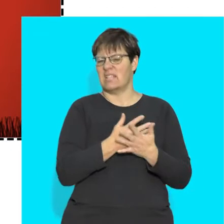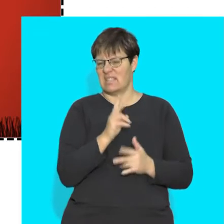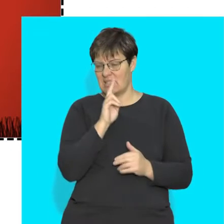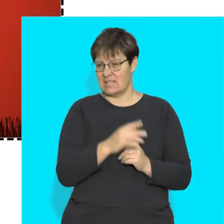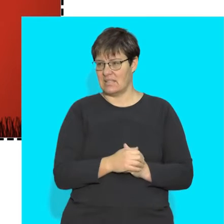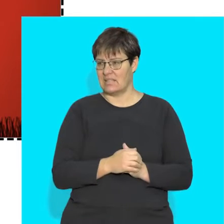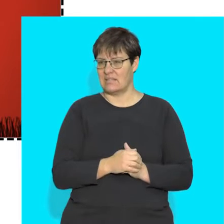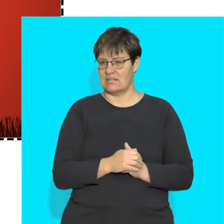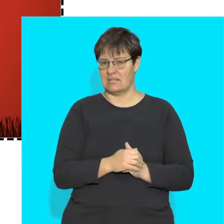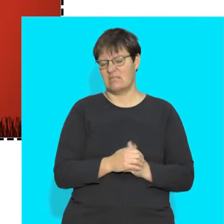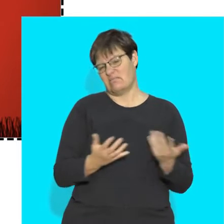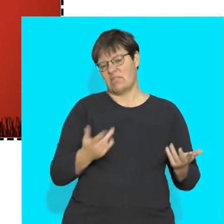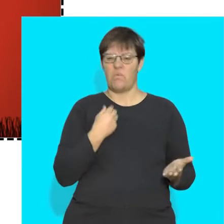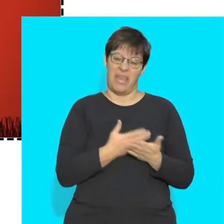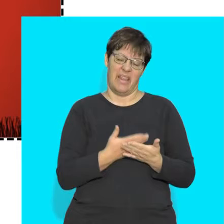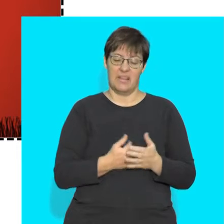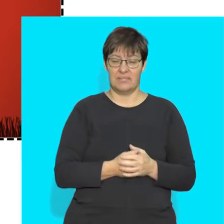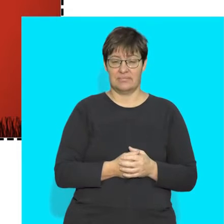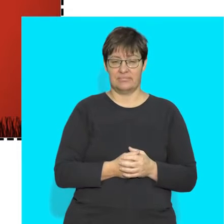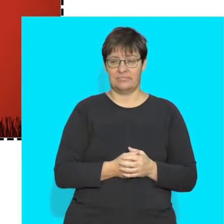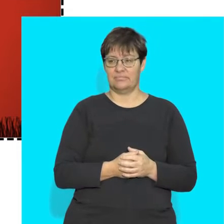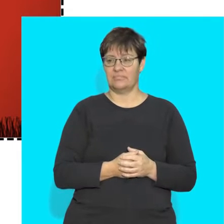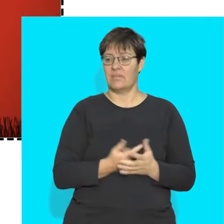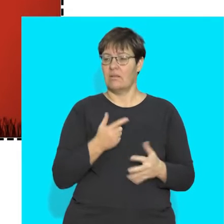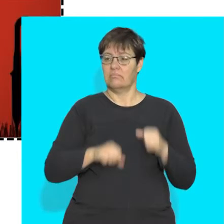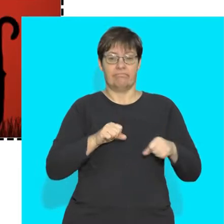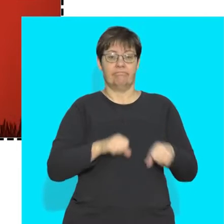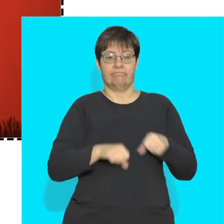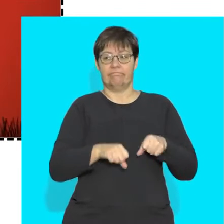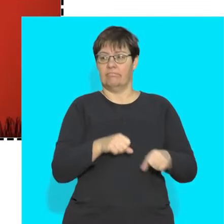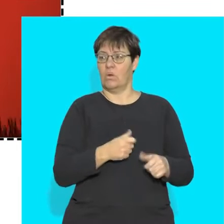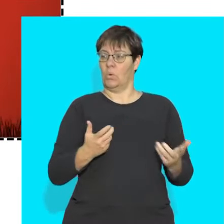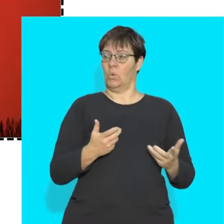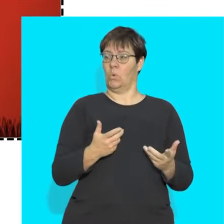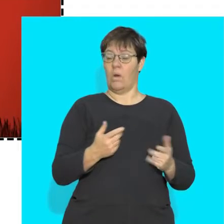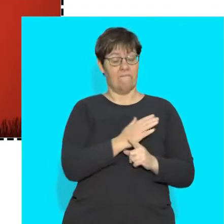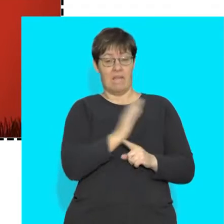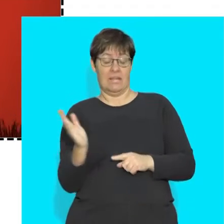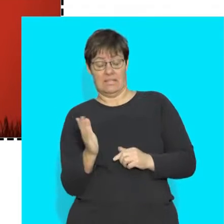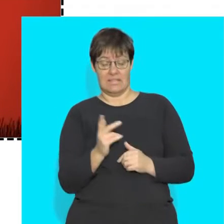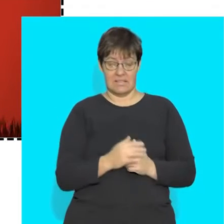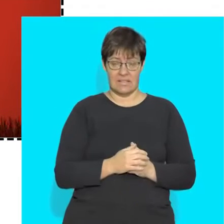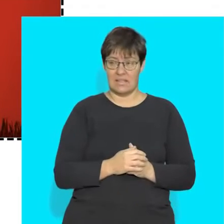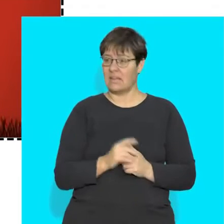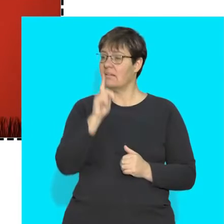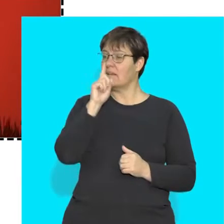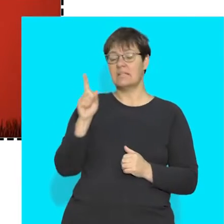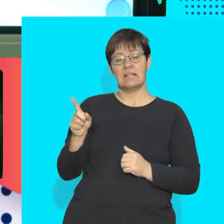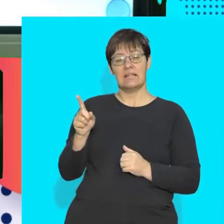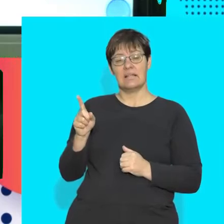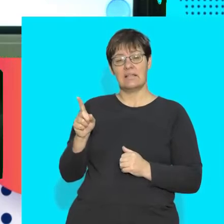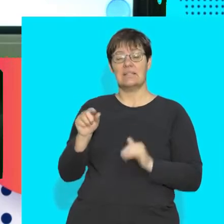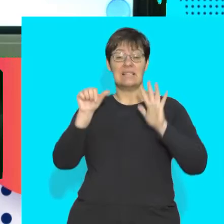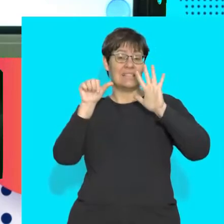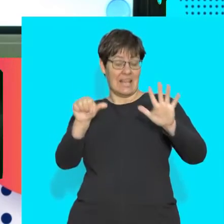faster. Okay, just because we can. So there we go. Ooh, much faster. And if you look there,